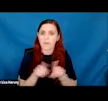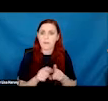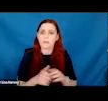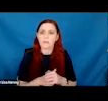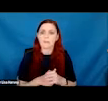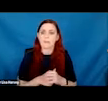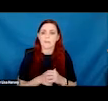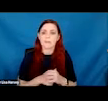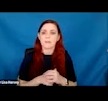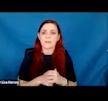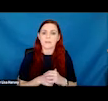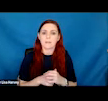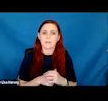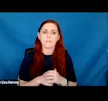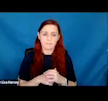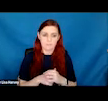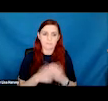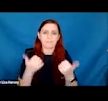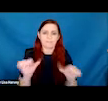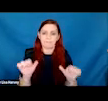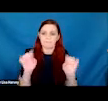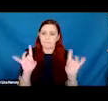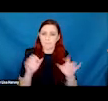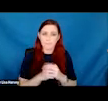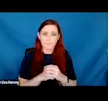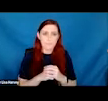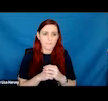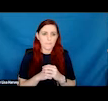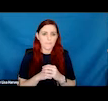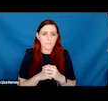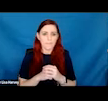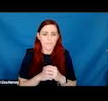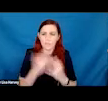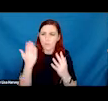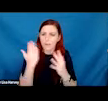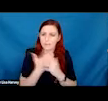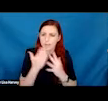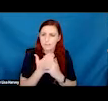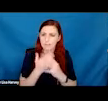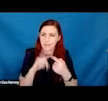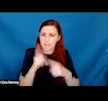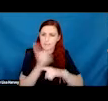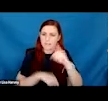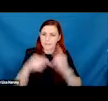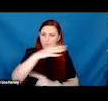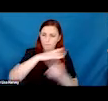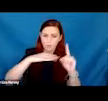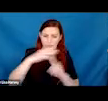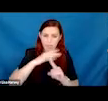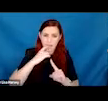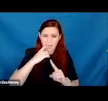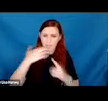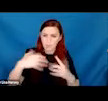Can you, no. Oh, here we go. Accessibility to the built environment significantly impacts on